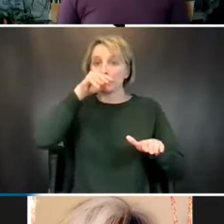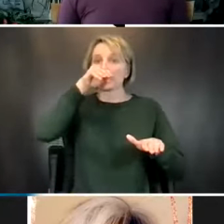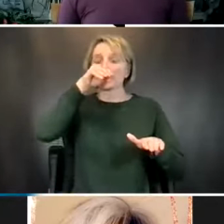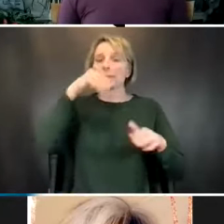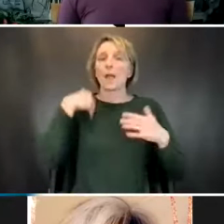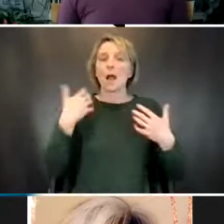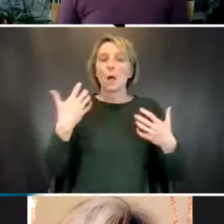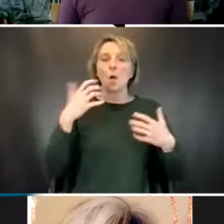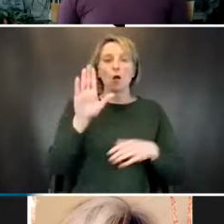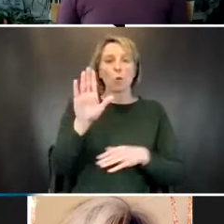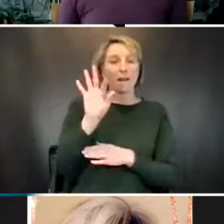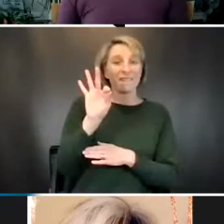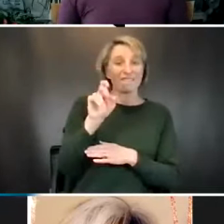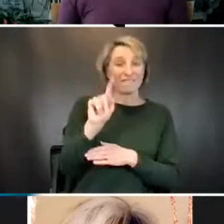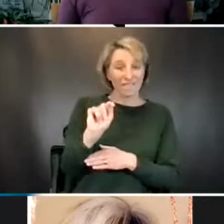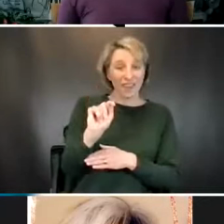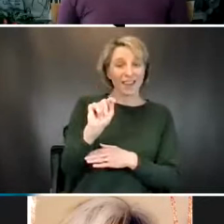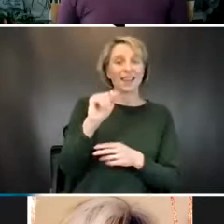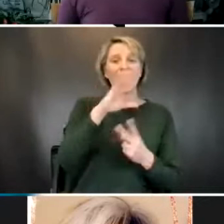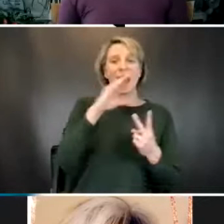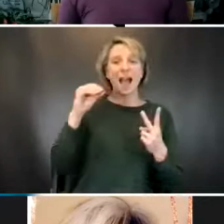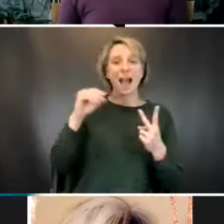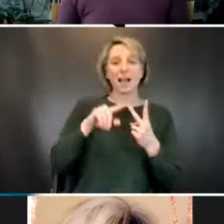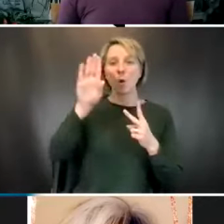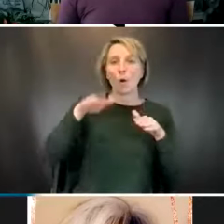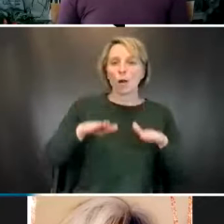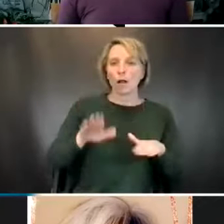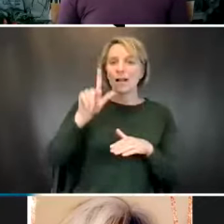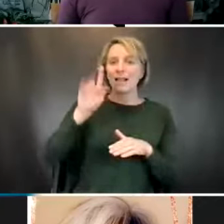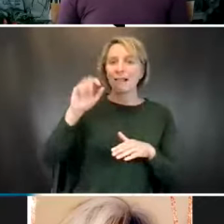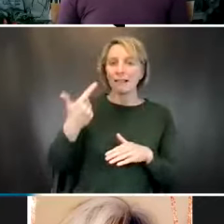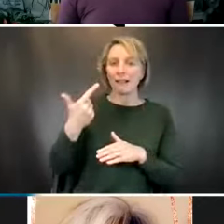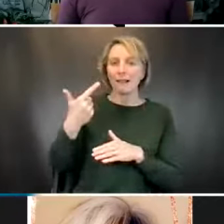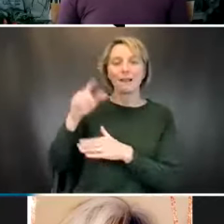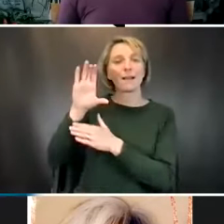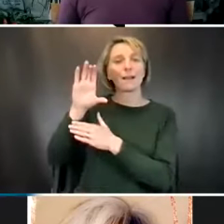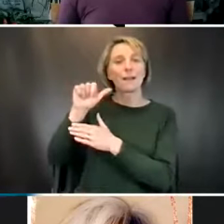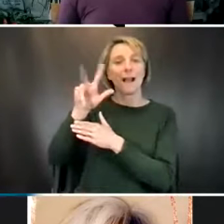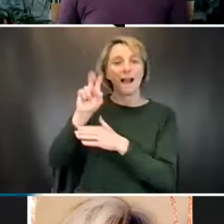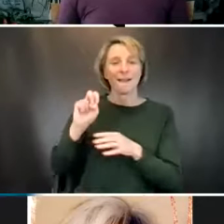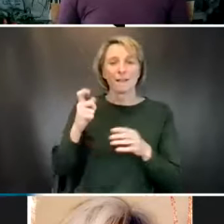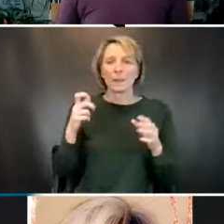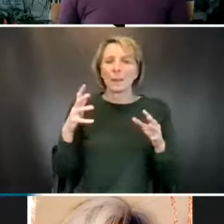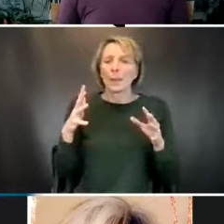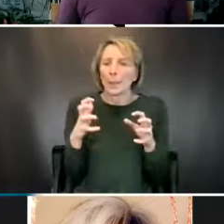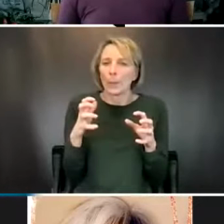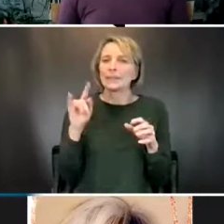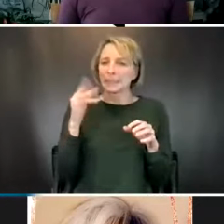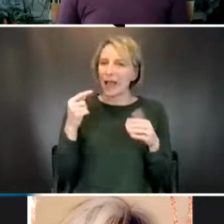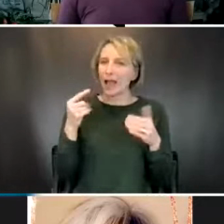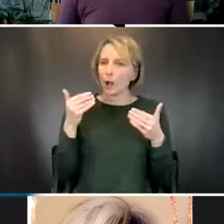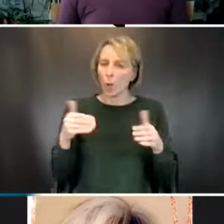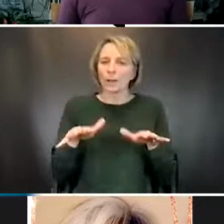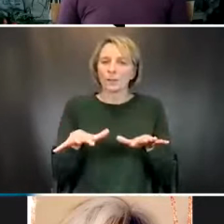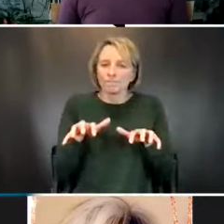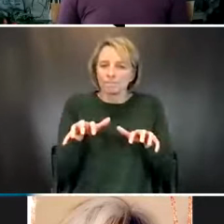the calves. You might feel some of that come up into the upper muscles of the leg. That's okay. Just tighten those. And then as